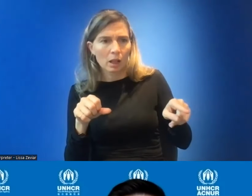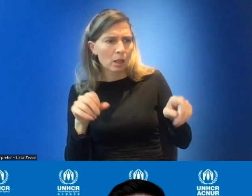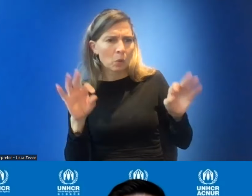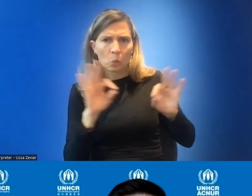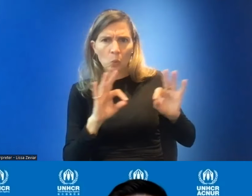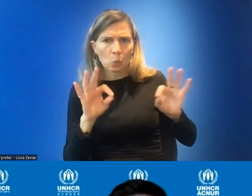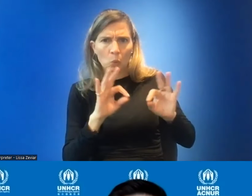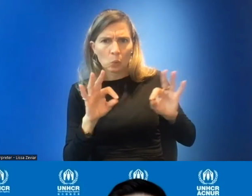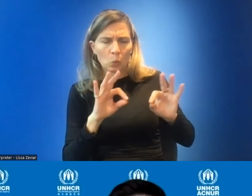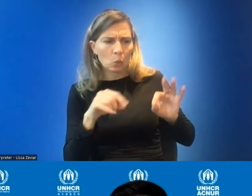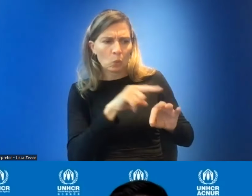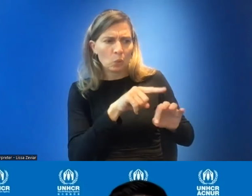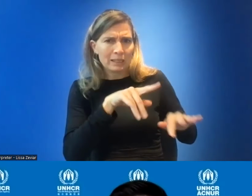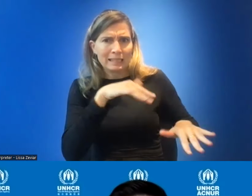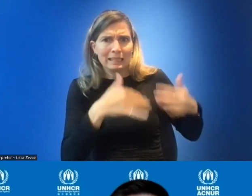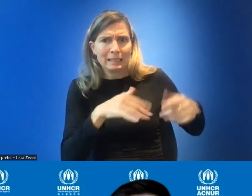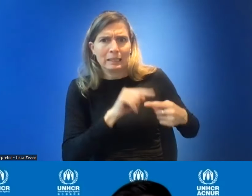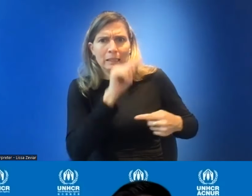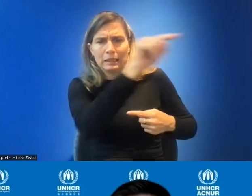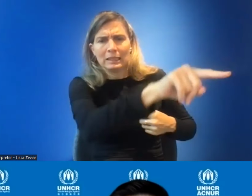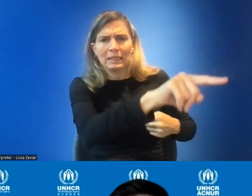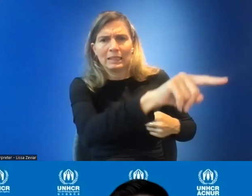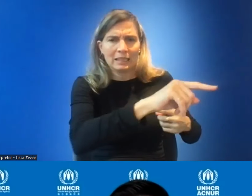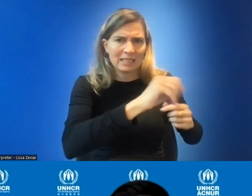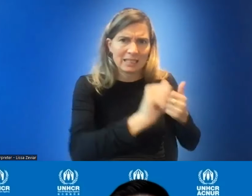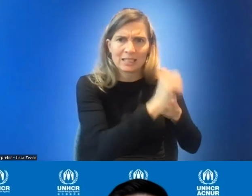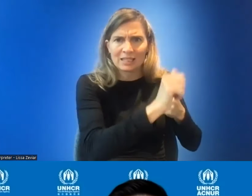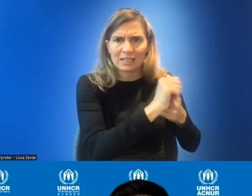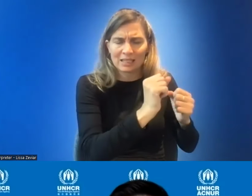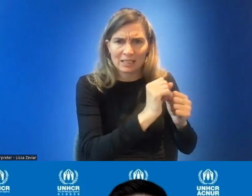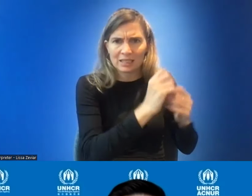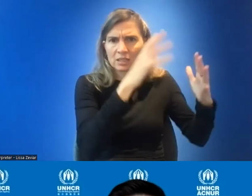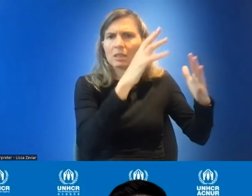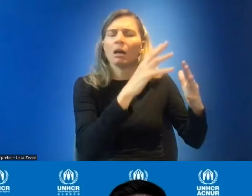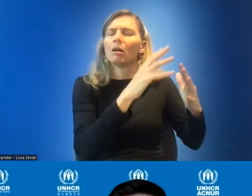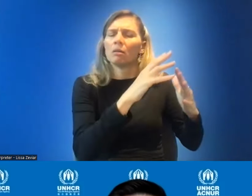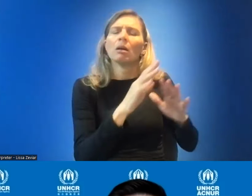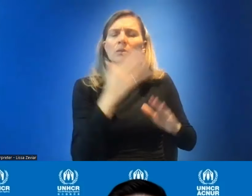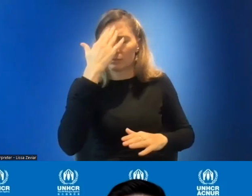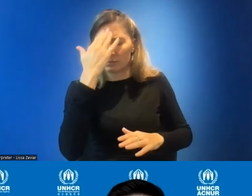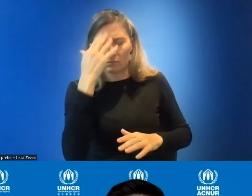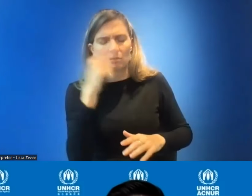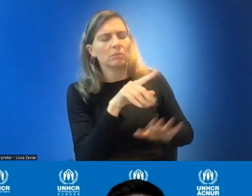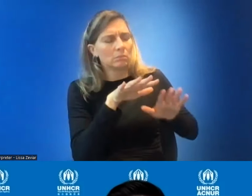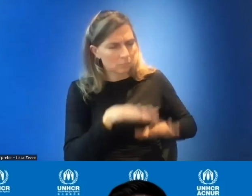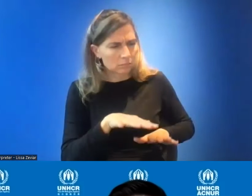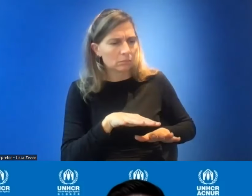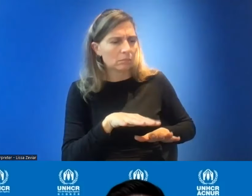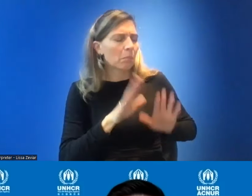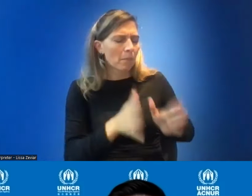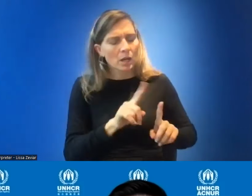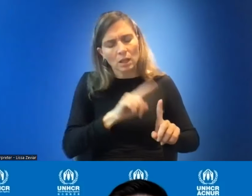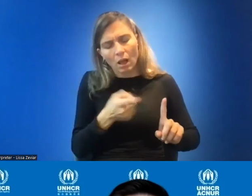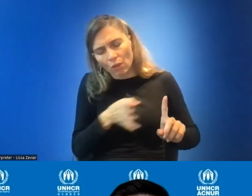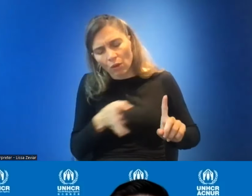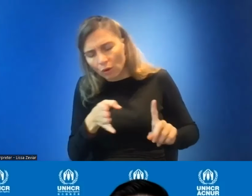to documentation that can substantiate their case, all the better. But I think they also need to ensure that